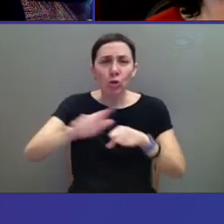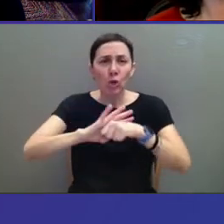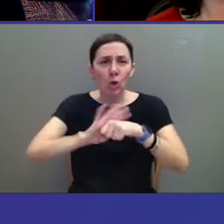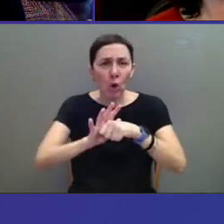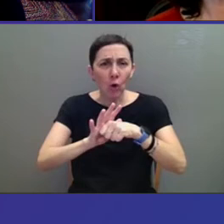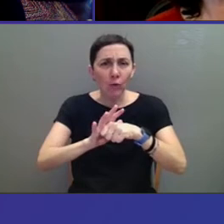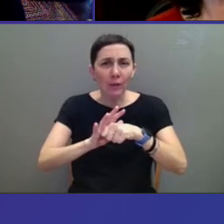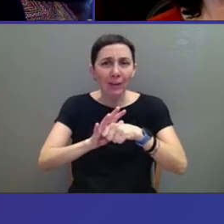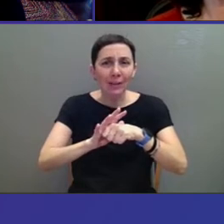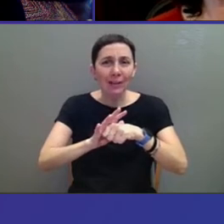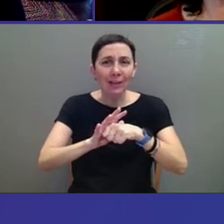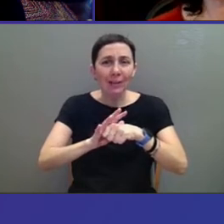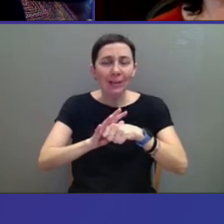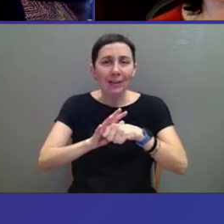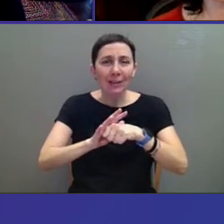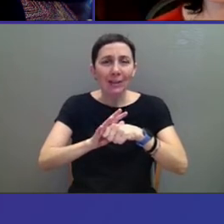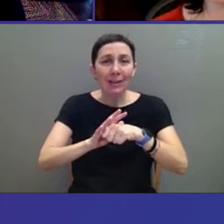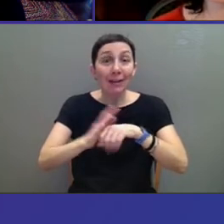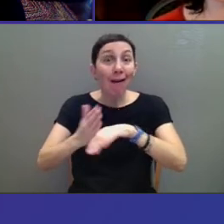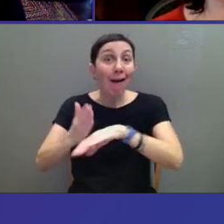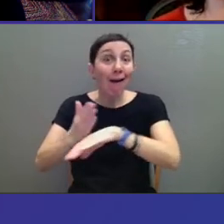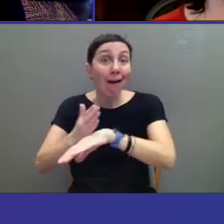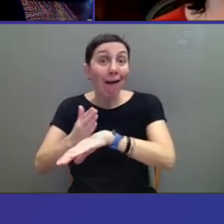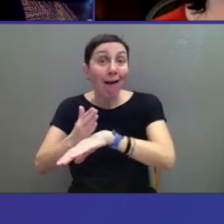you will not return to?